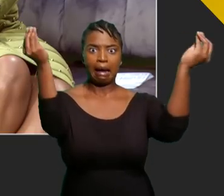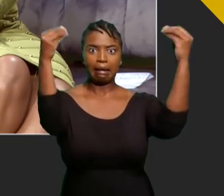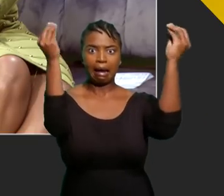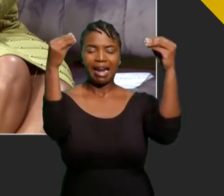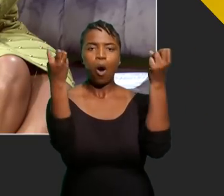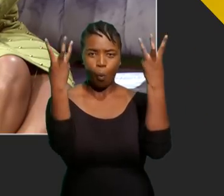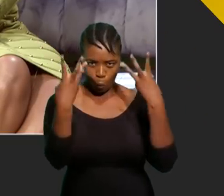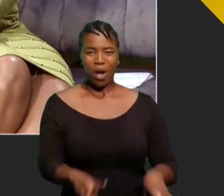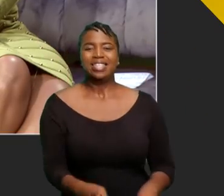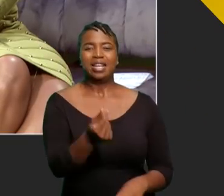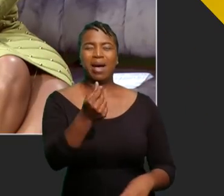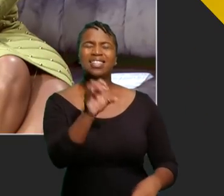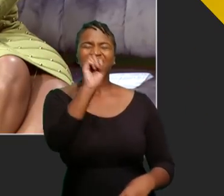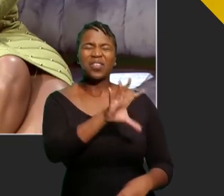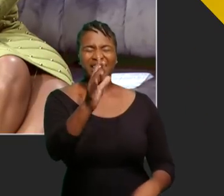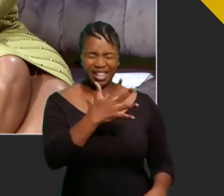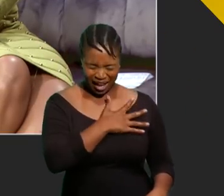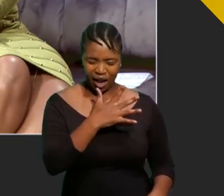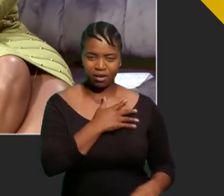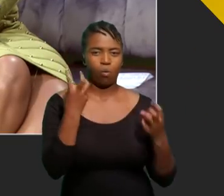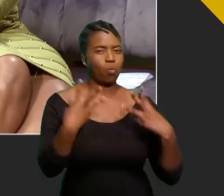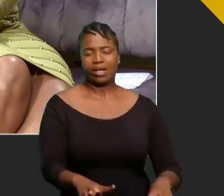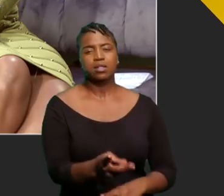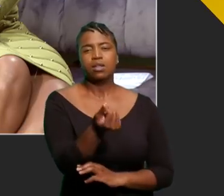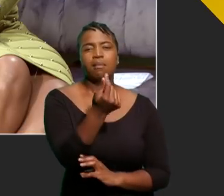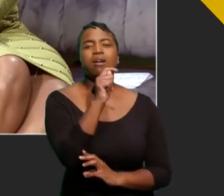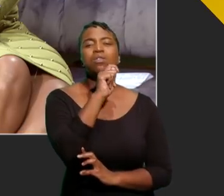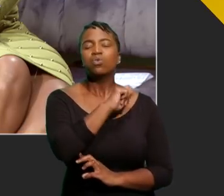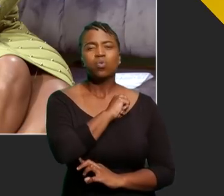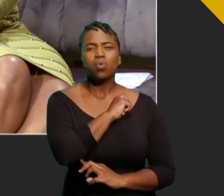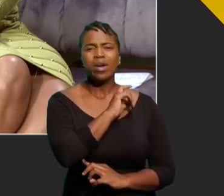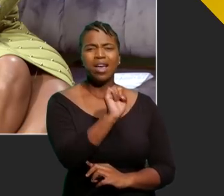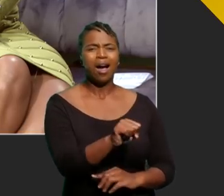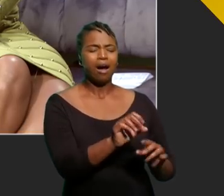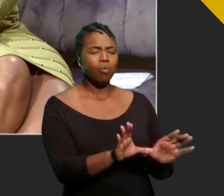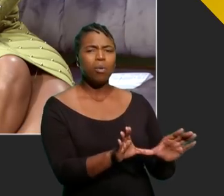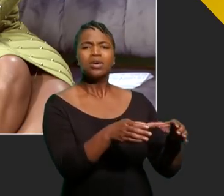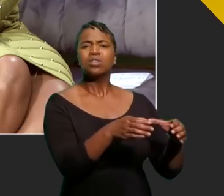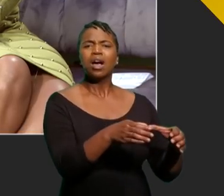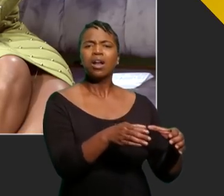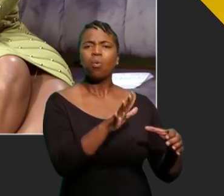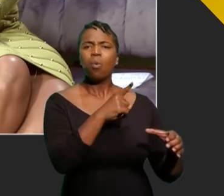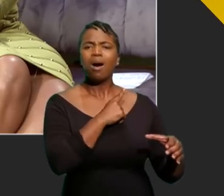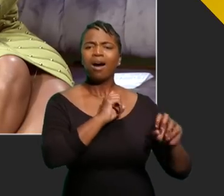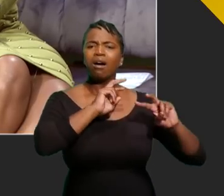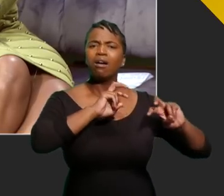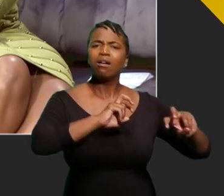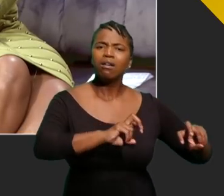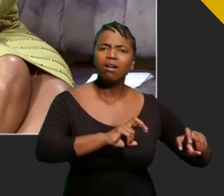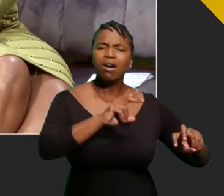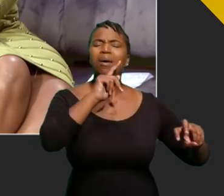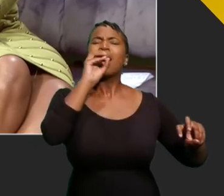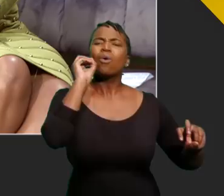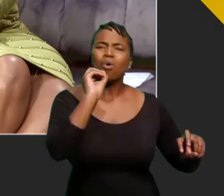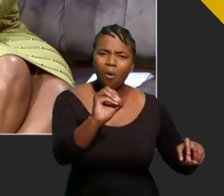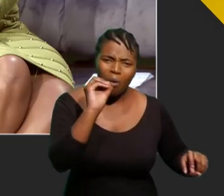engenasidingo. E-South Africa lento eyenziwa nje ngampela ikhomishani abaseshi bayifundele